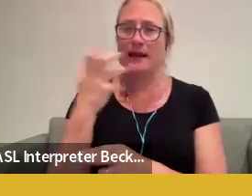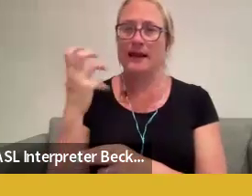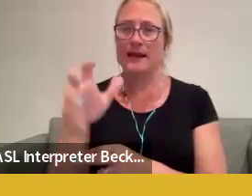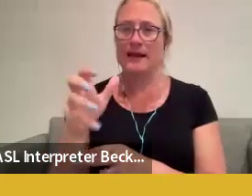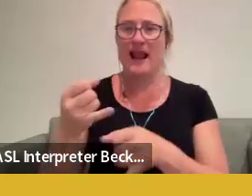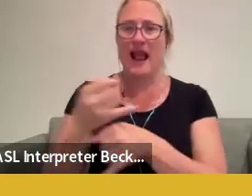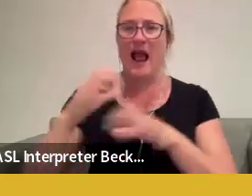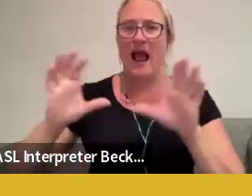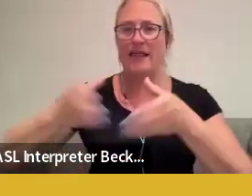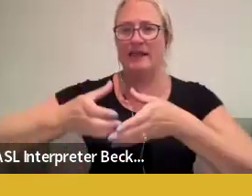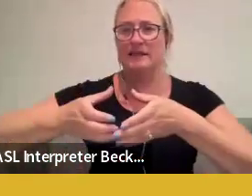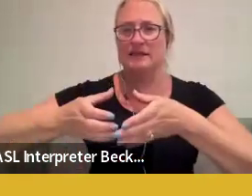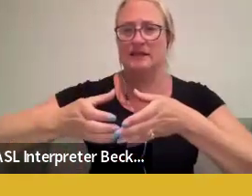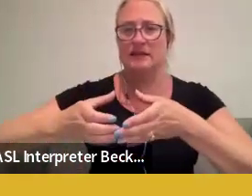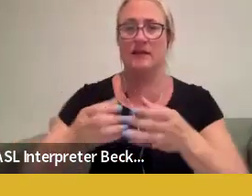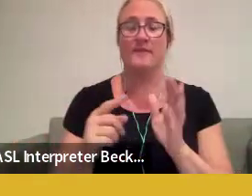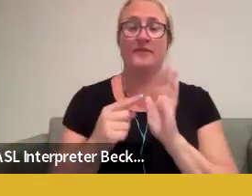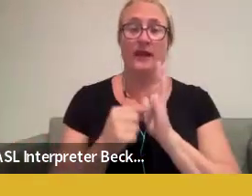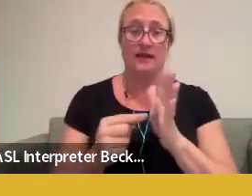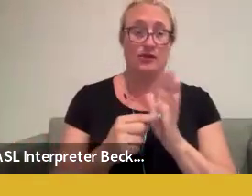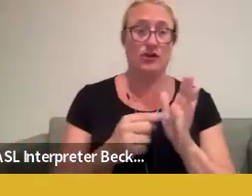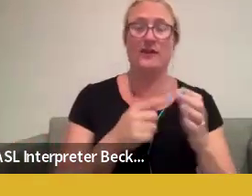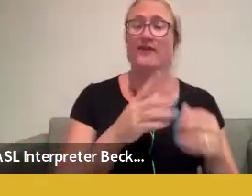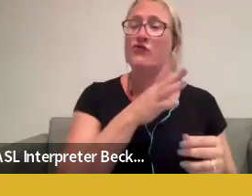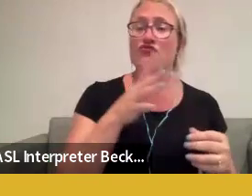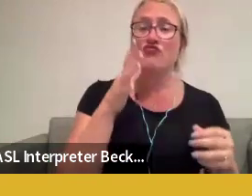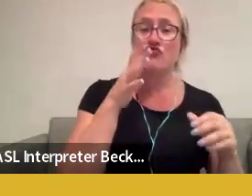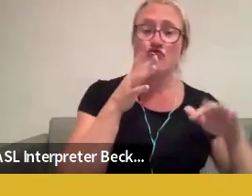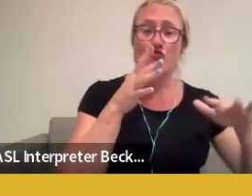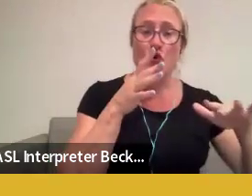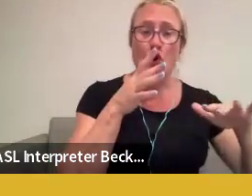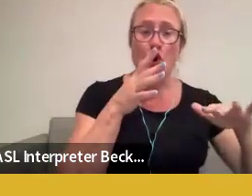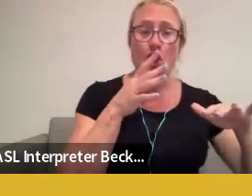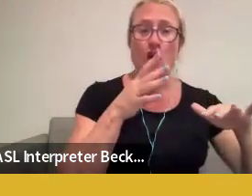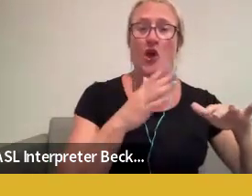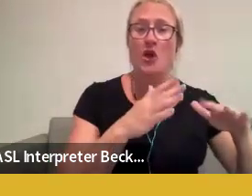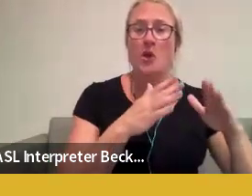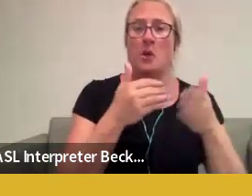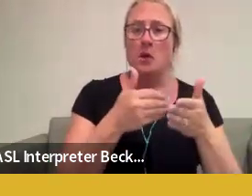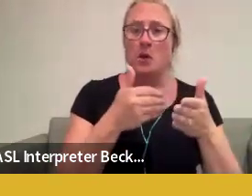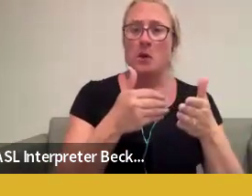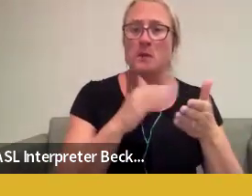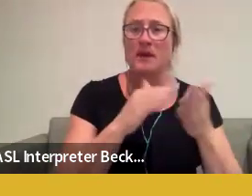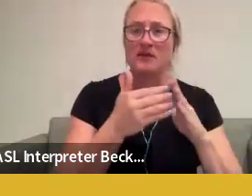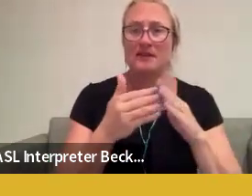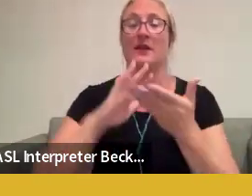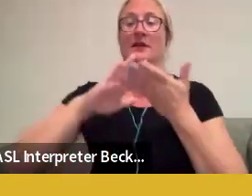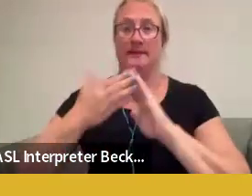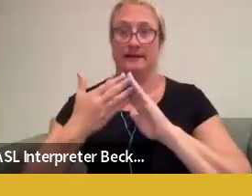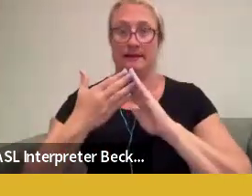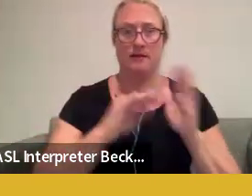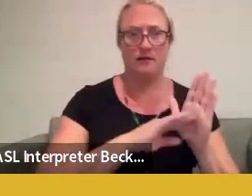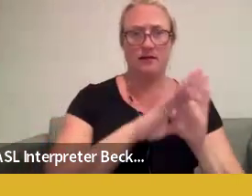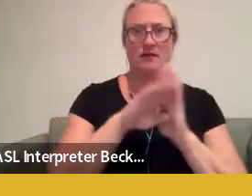chart shows how temperatures rise from rural areas to suburban areas to urban city areas.